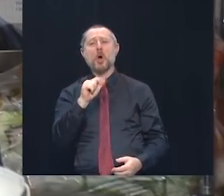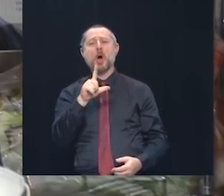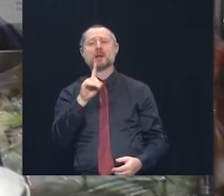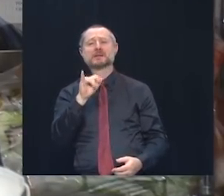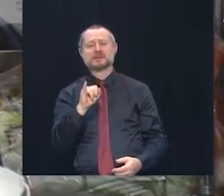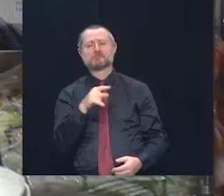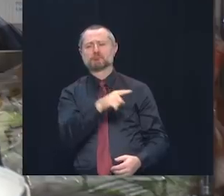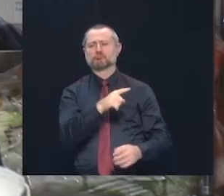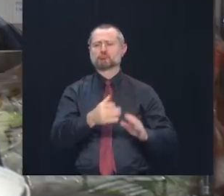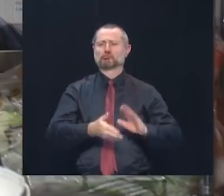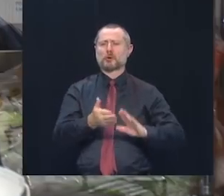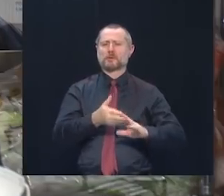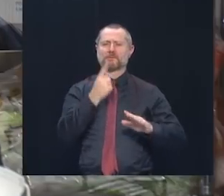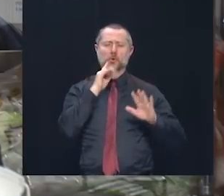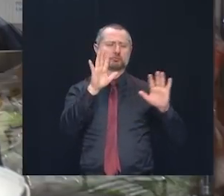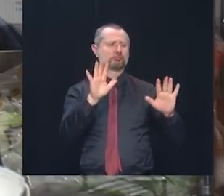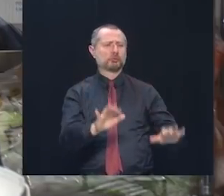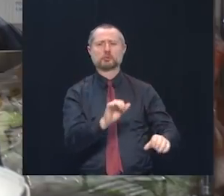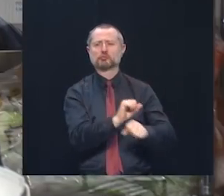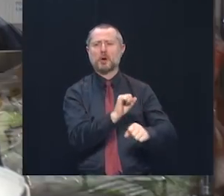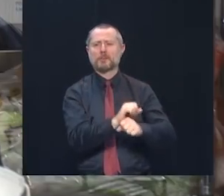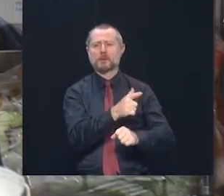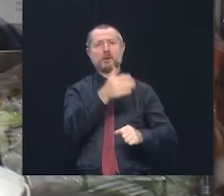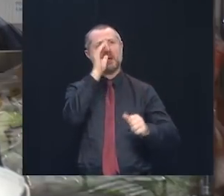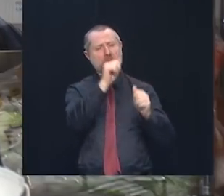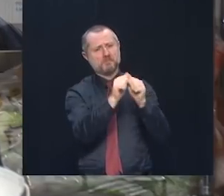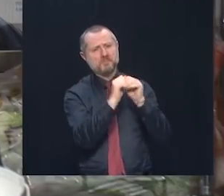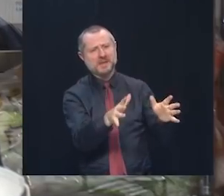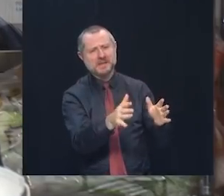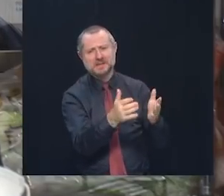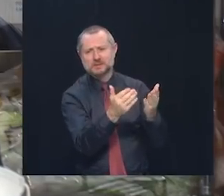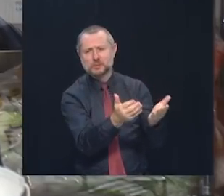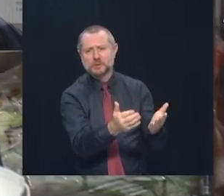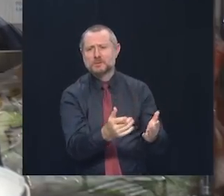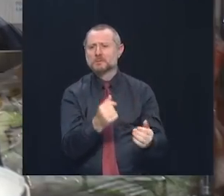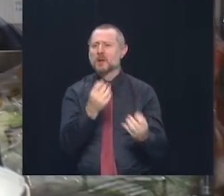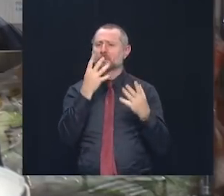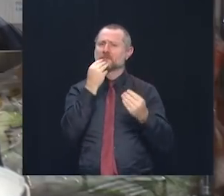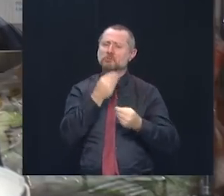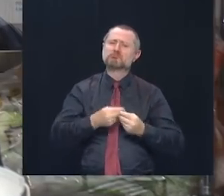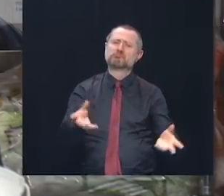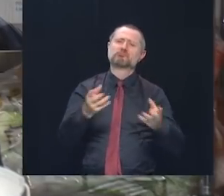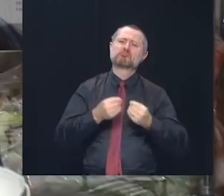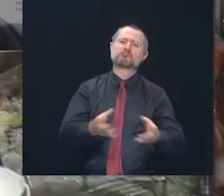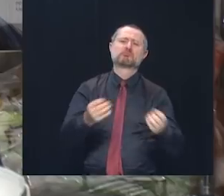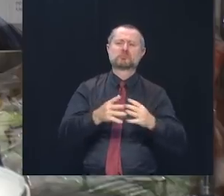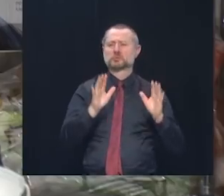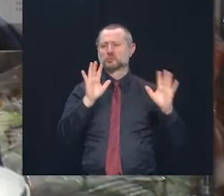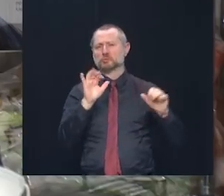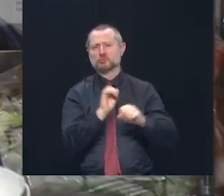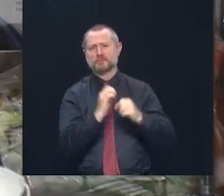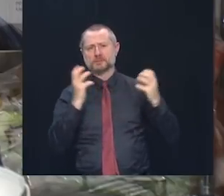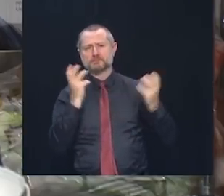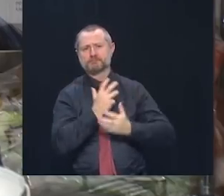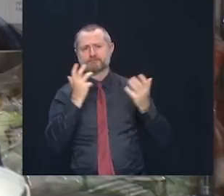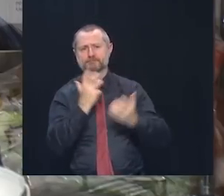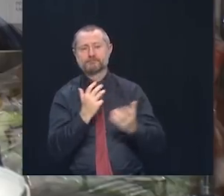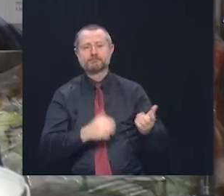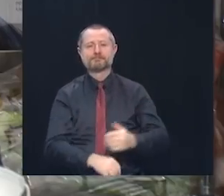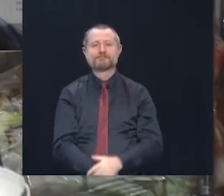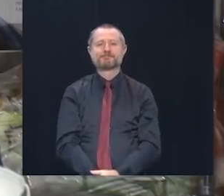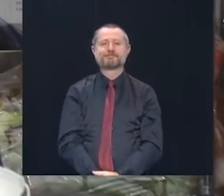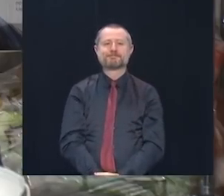God bless you. I was looking at the numbers of how many meals you've served. You've done a fantastic job. Thank you. This